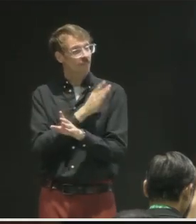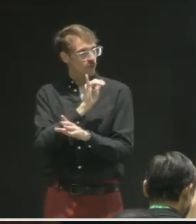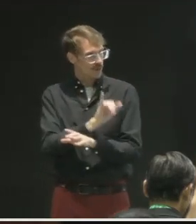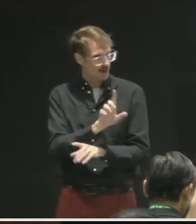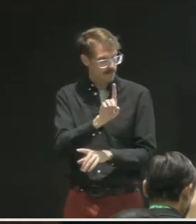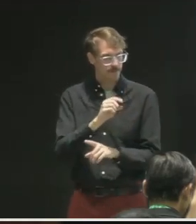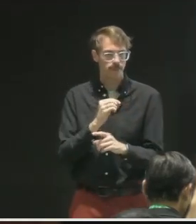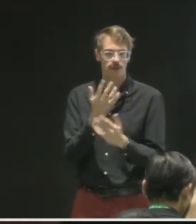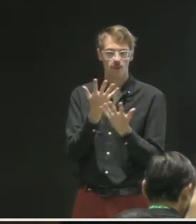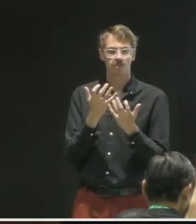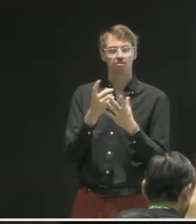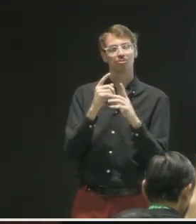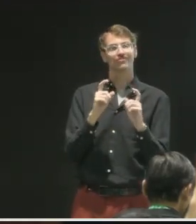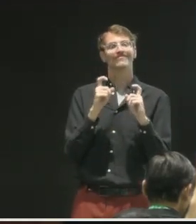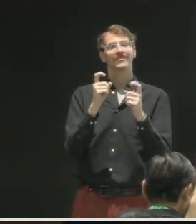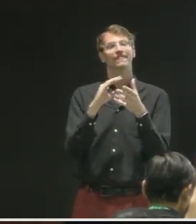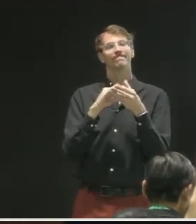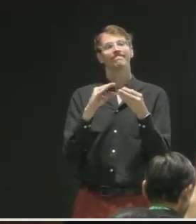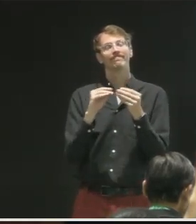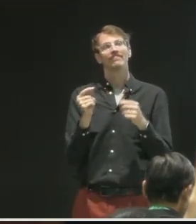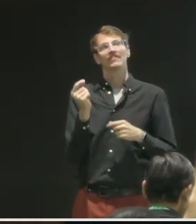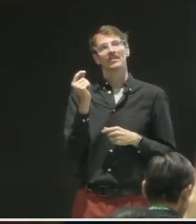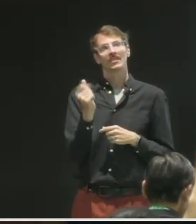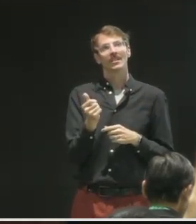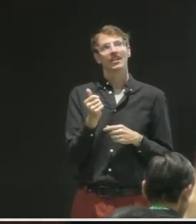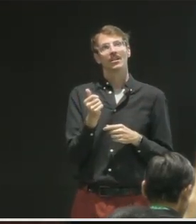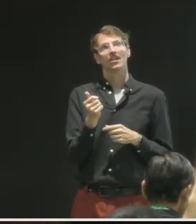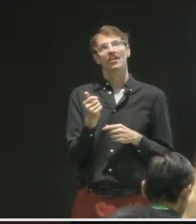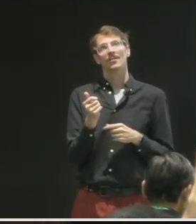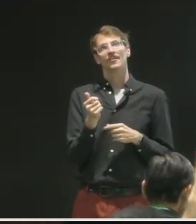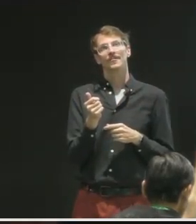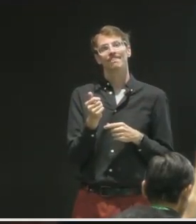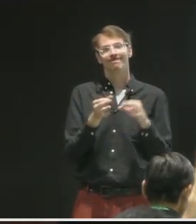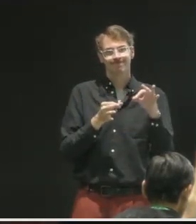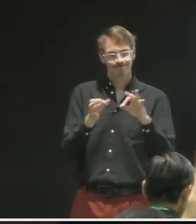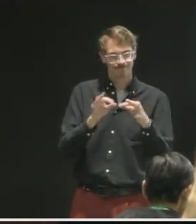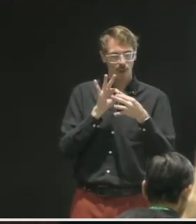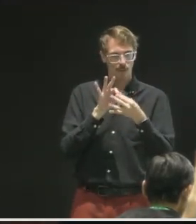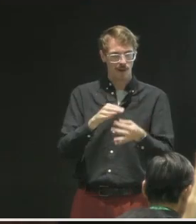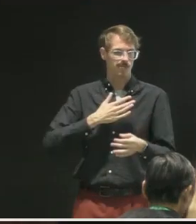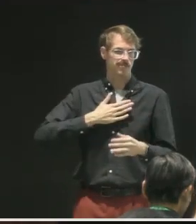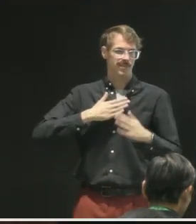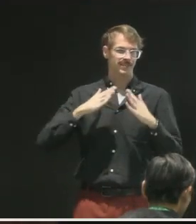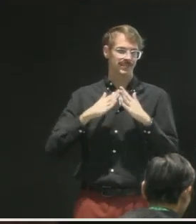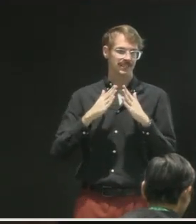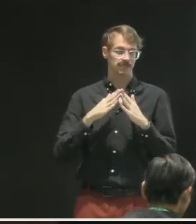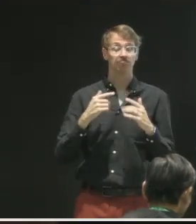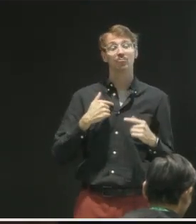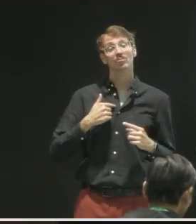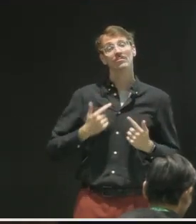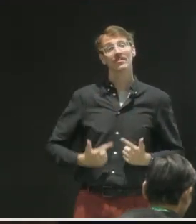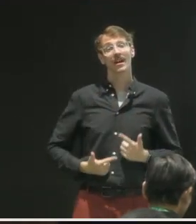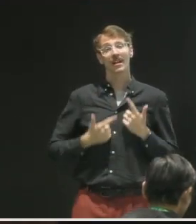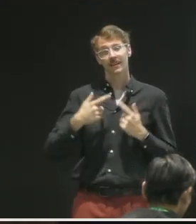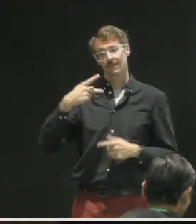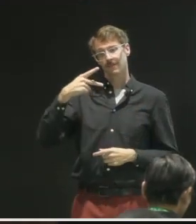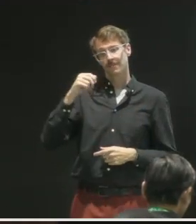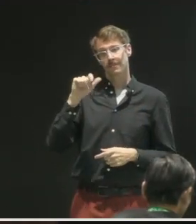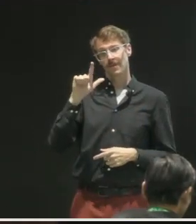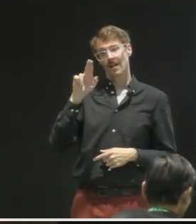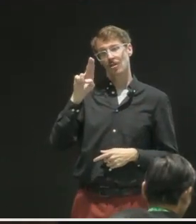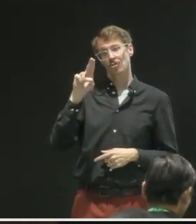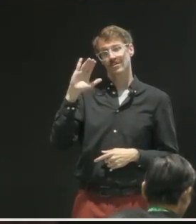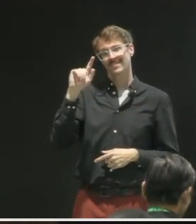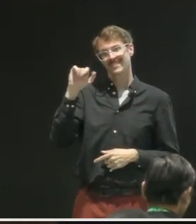to give you a little describing about my city. I'm living in Palu City. I'm as a